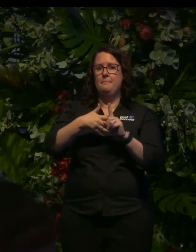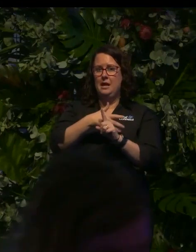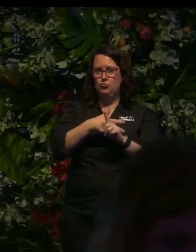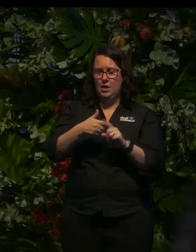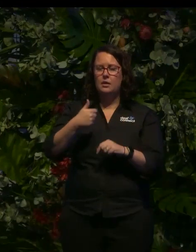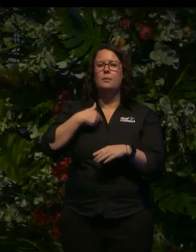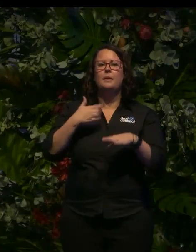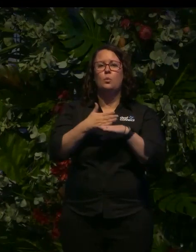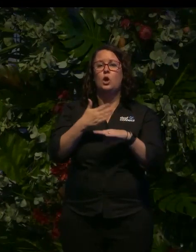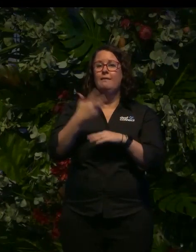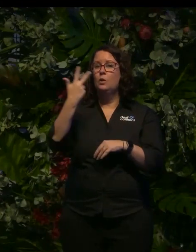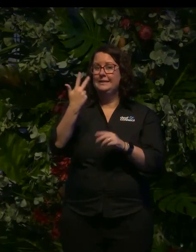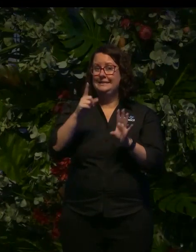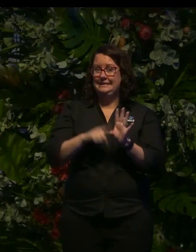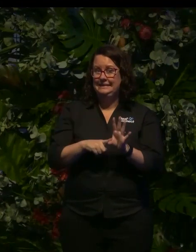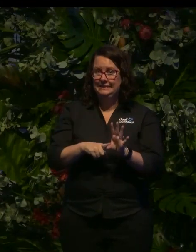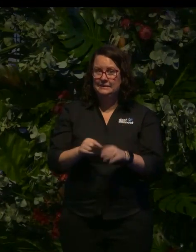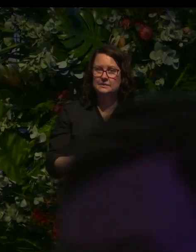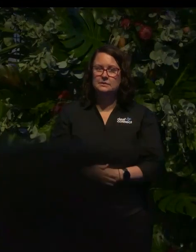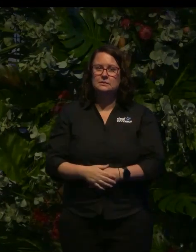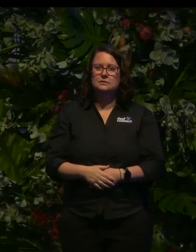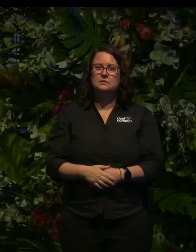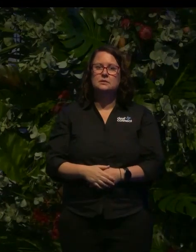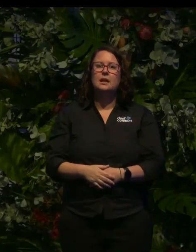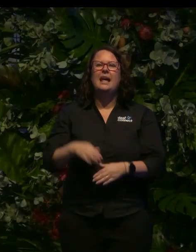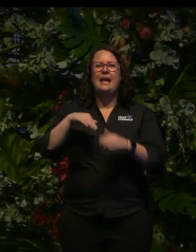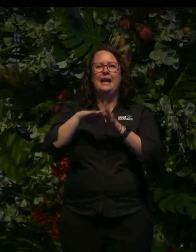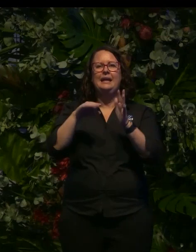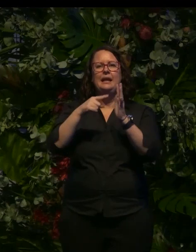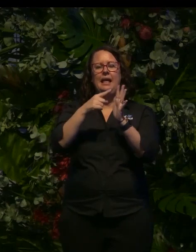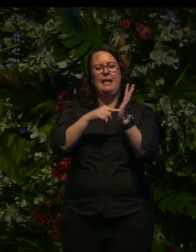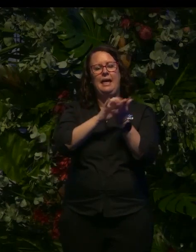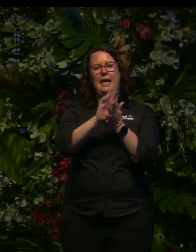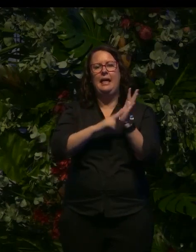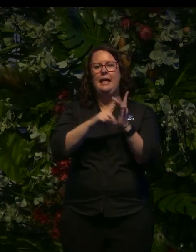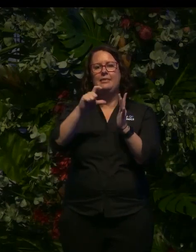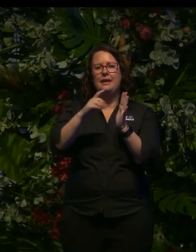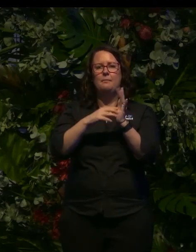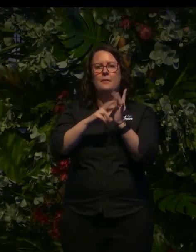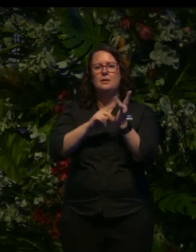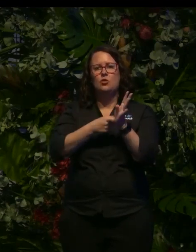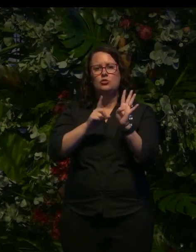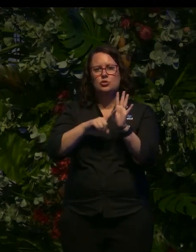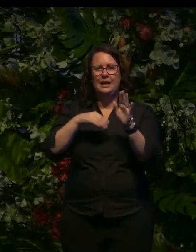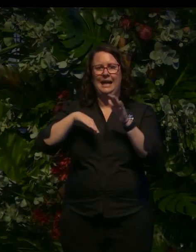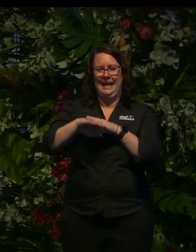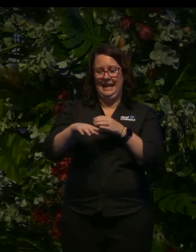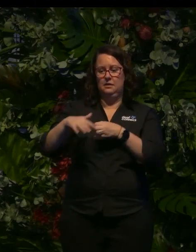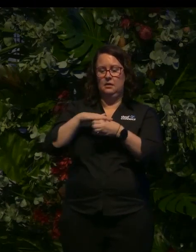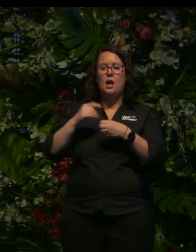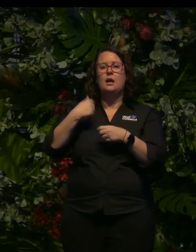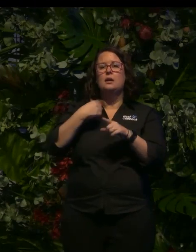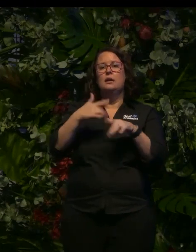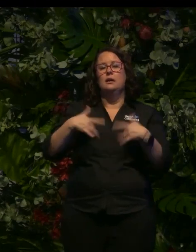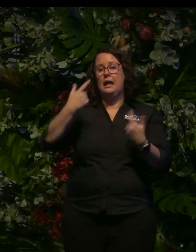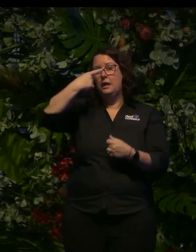been working for 18 years. I defining as ethnic minority, indigenous, born in Thai-Lao border, speak Lao as the